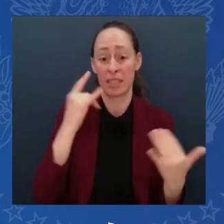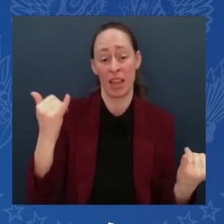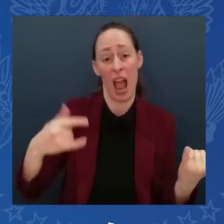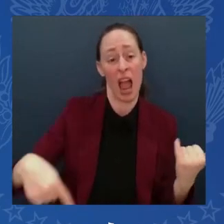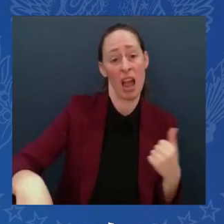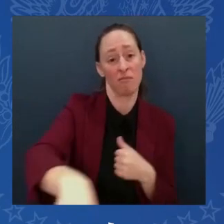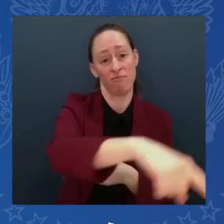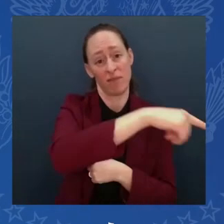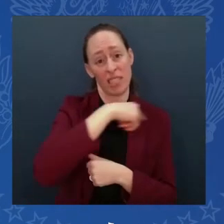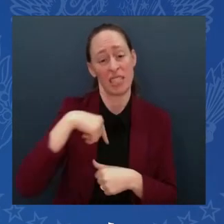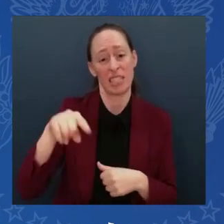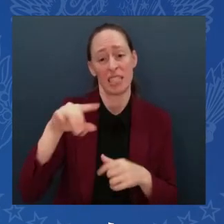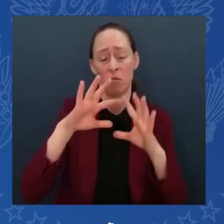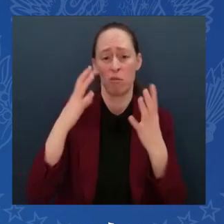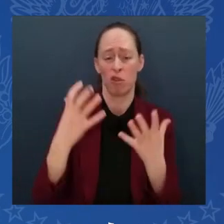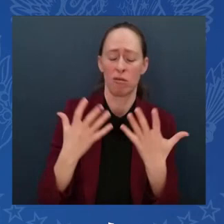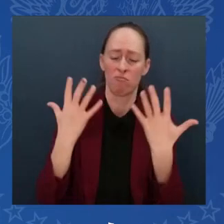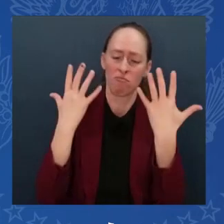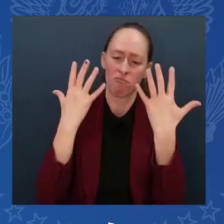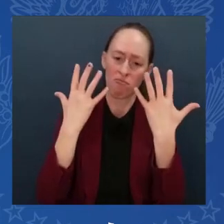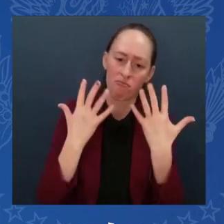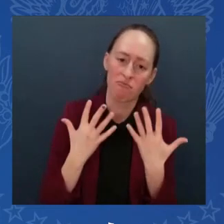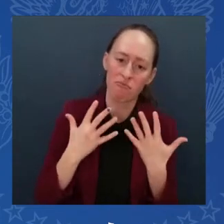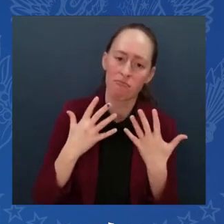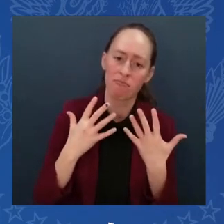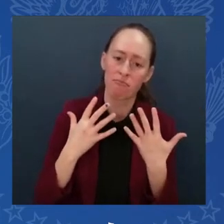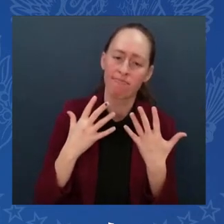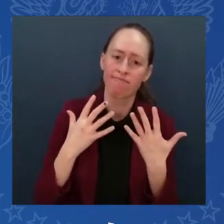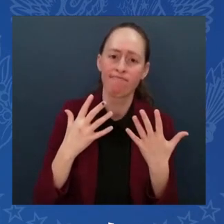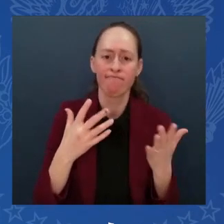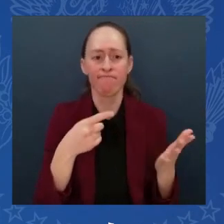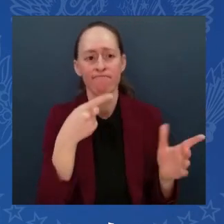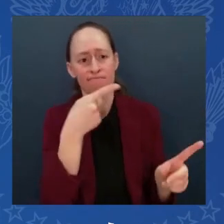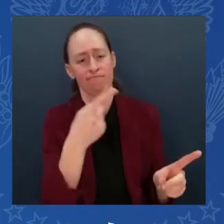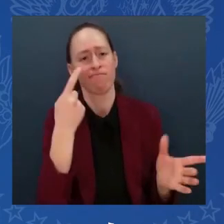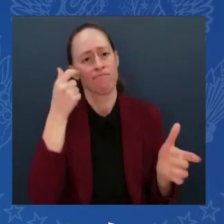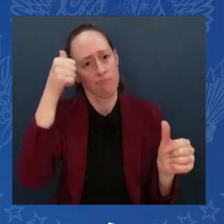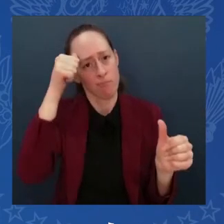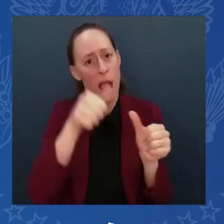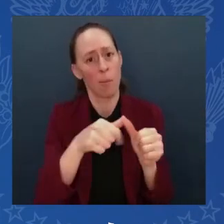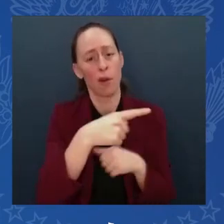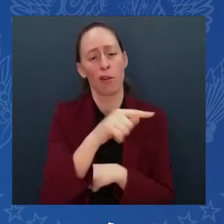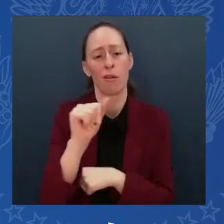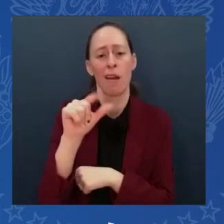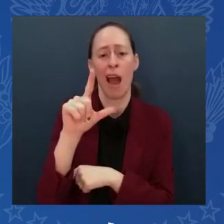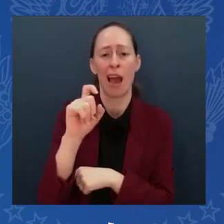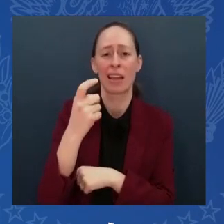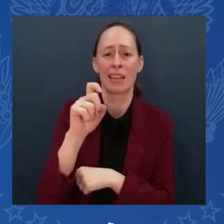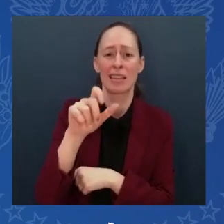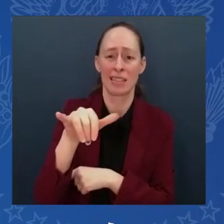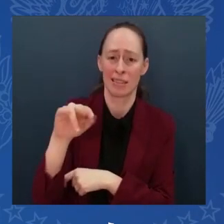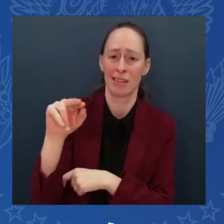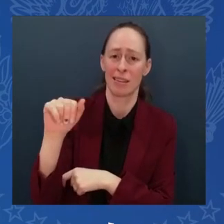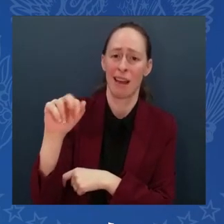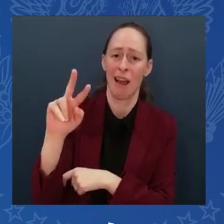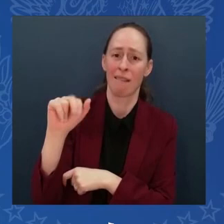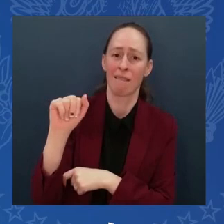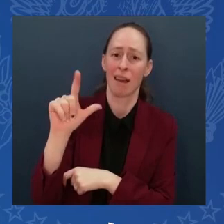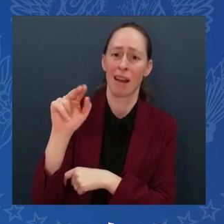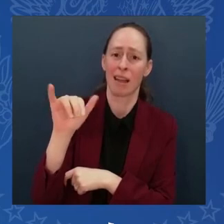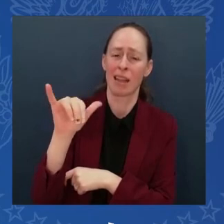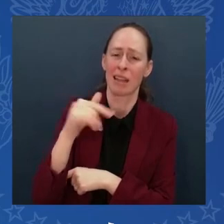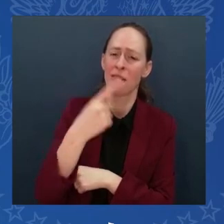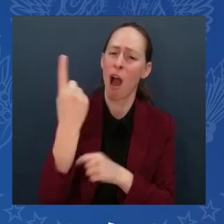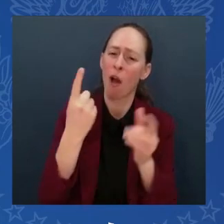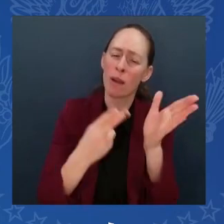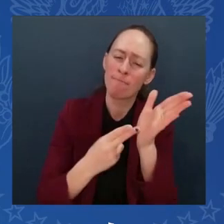not. He was brave, he was principled, he was dedicated to building a Russia where the rule of law